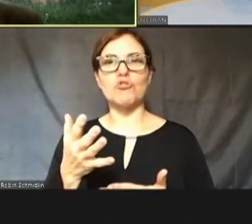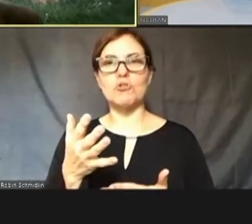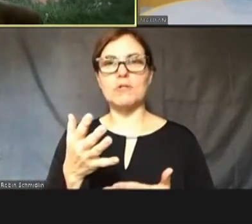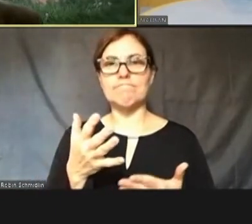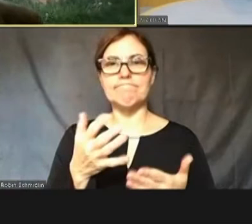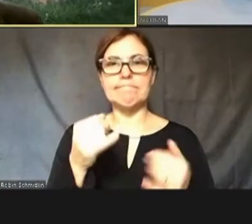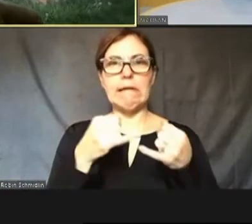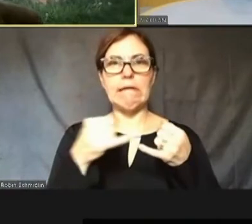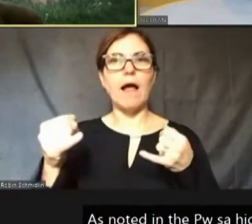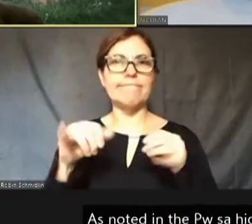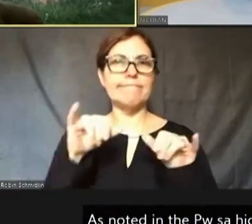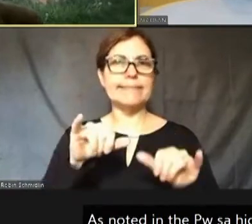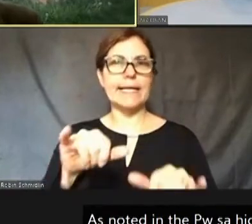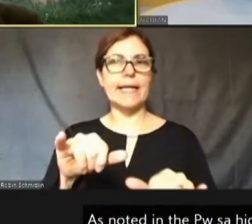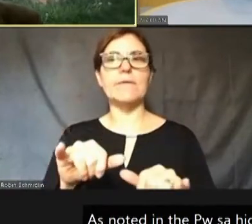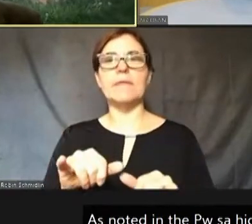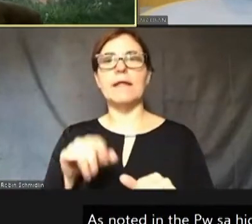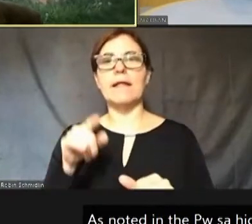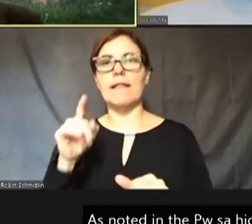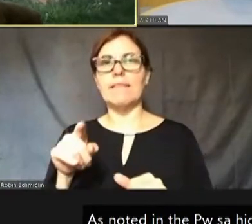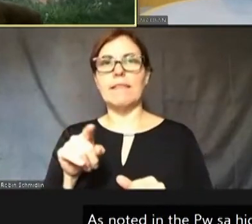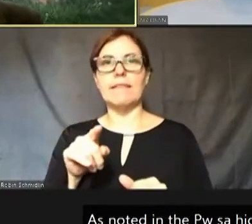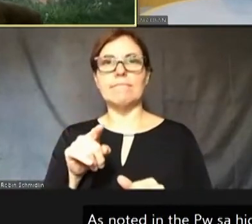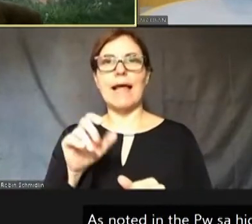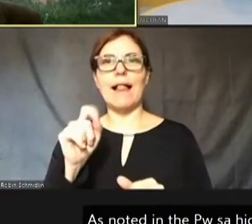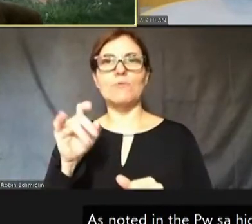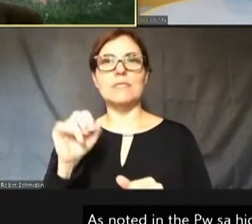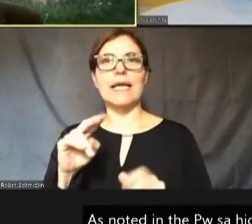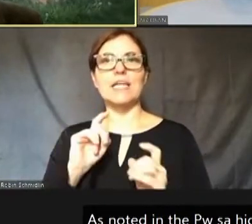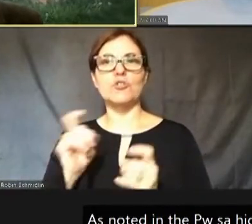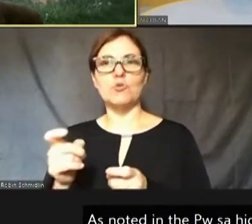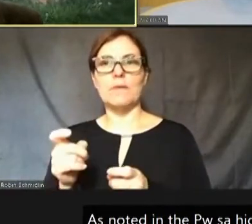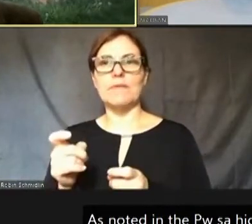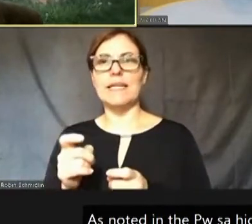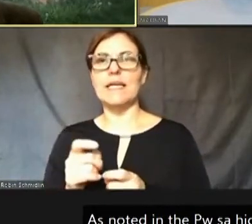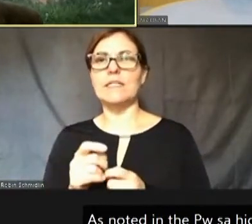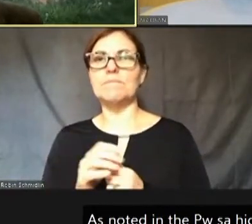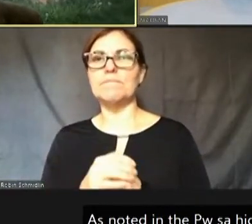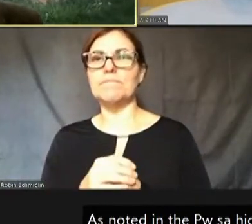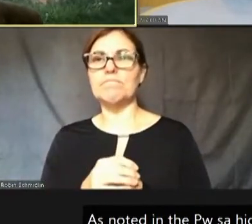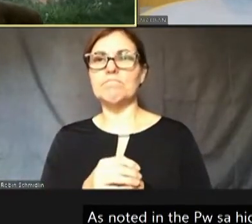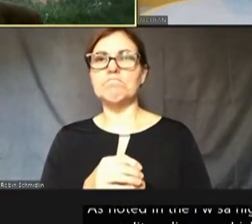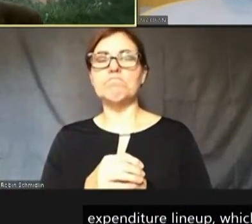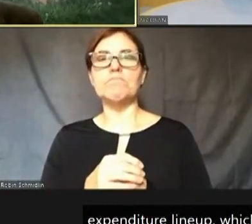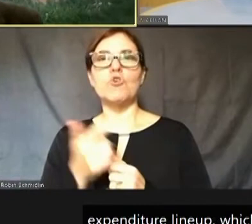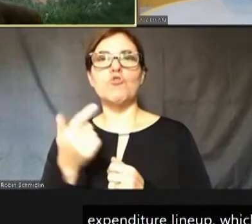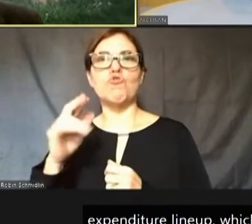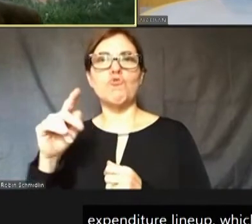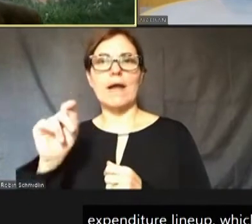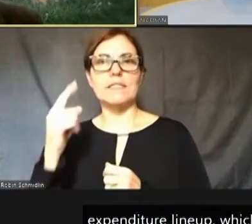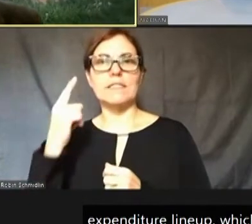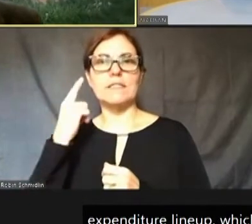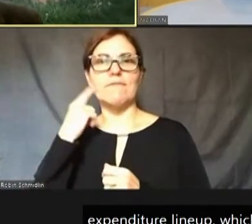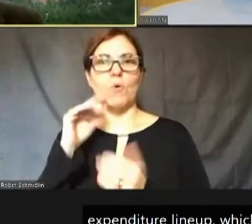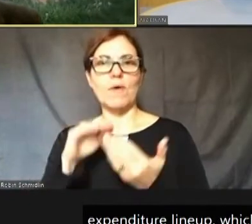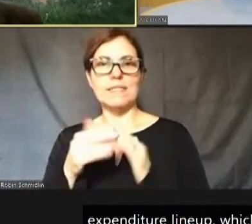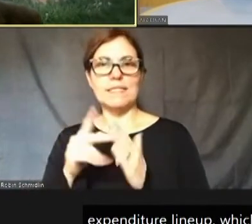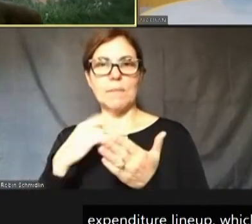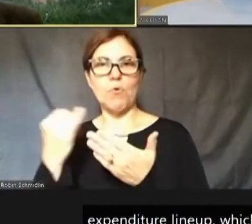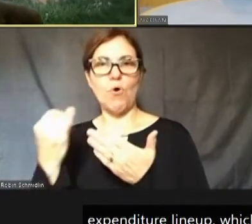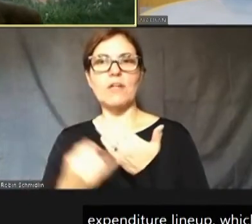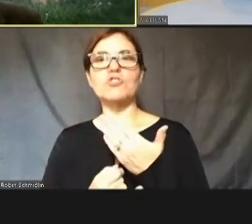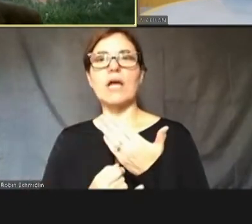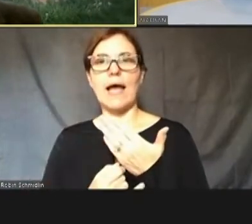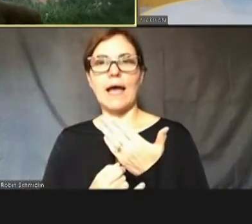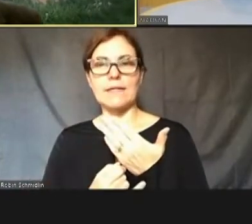ALCOSAN contributed two grants to the city projects appearing in the grants appendix of the operating budget,